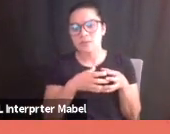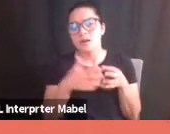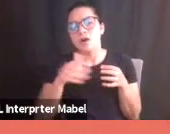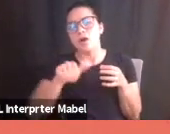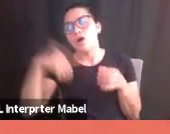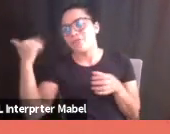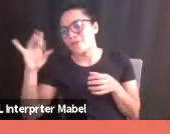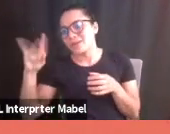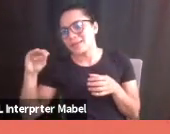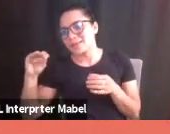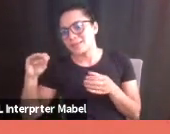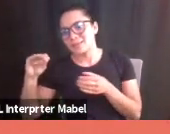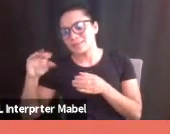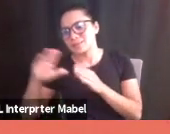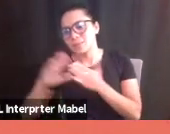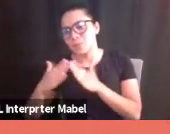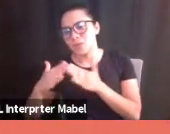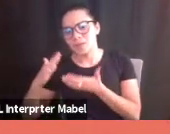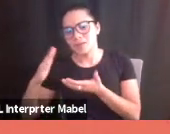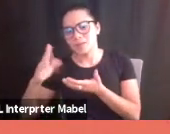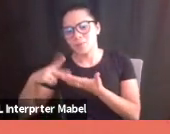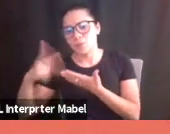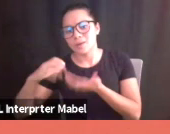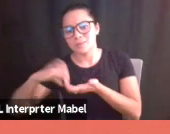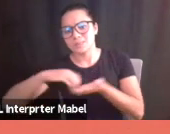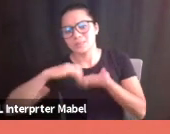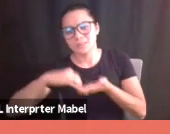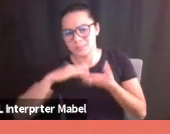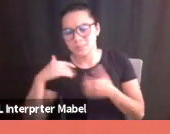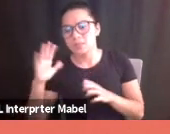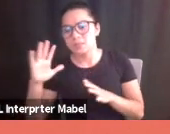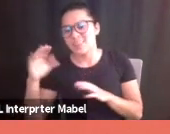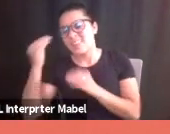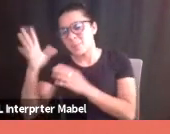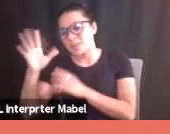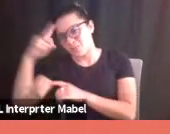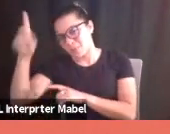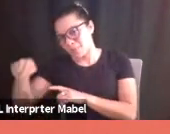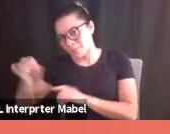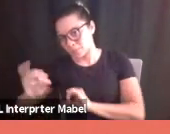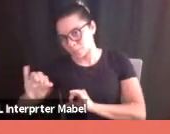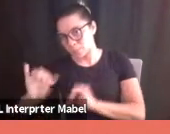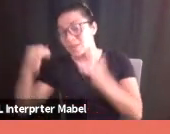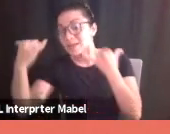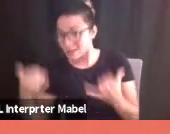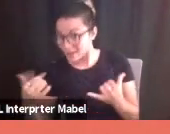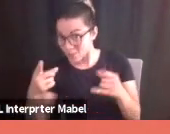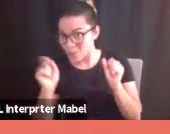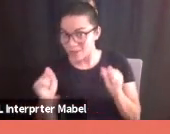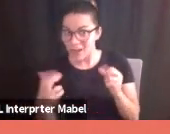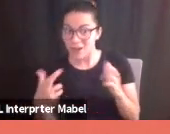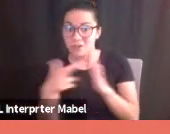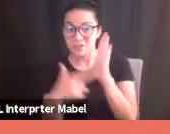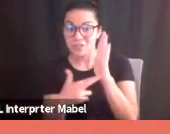of information about what those organizations do. And then, of course, you can now register for the Survivors